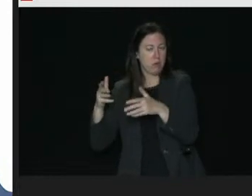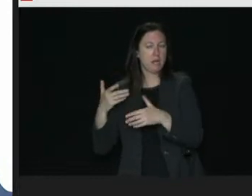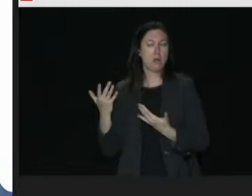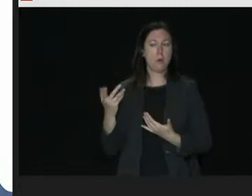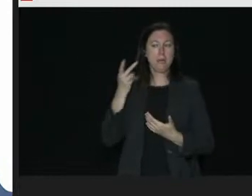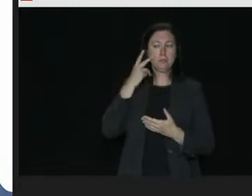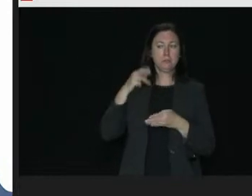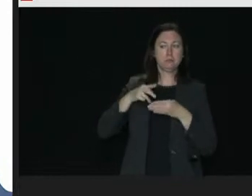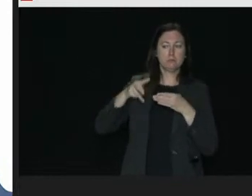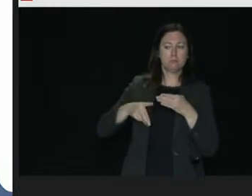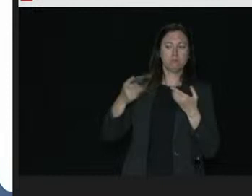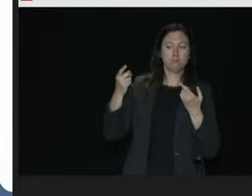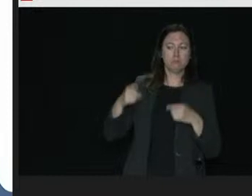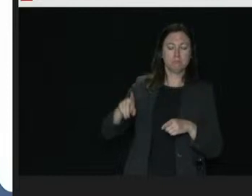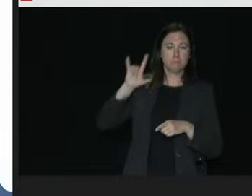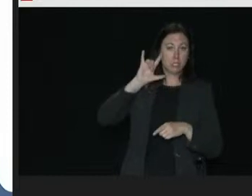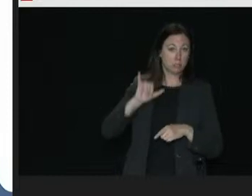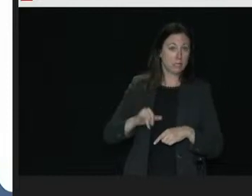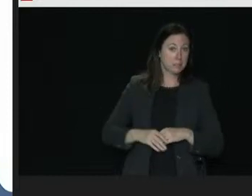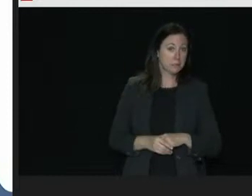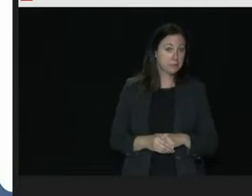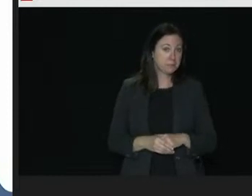that are.